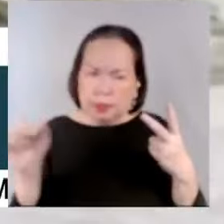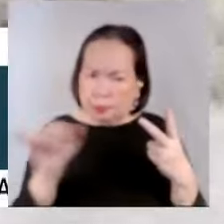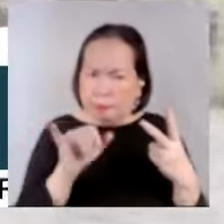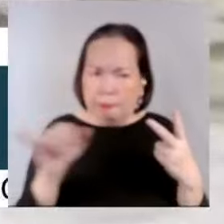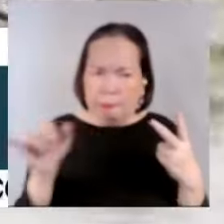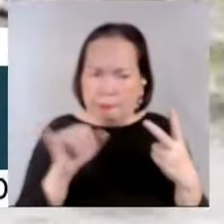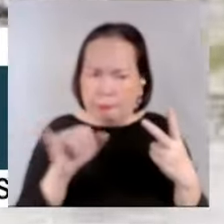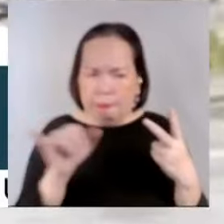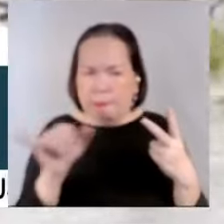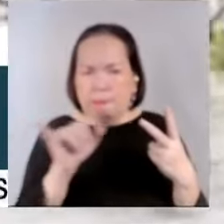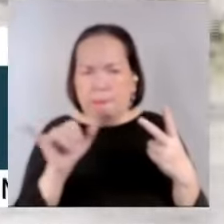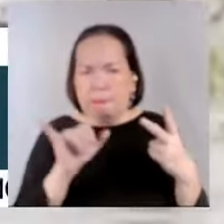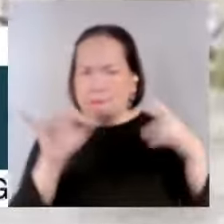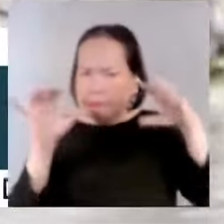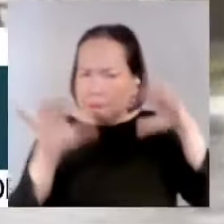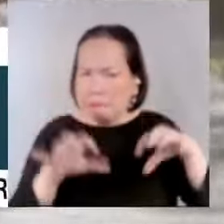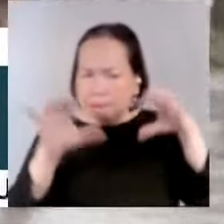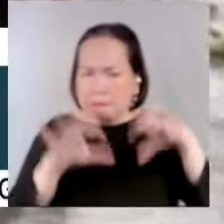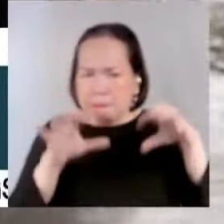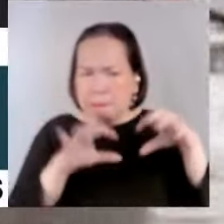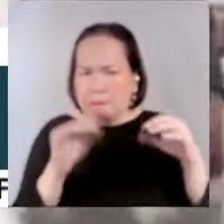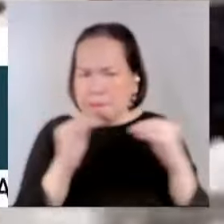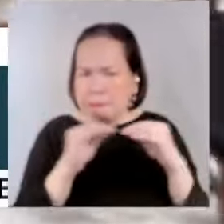almost the same amount of rain for